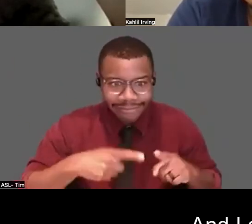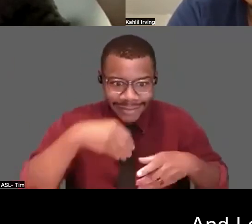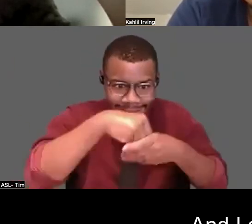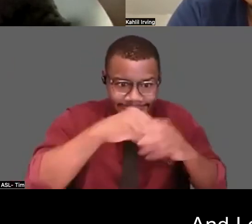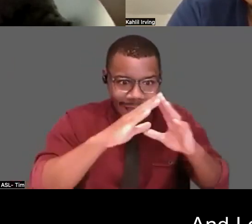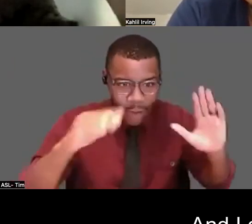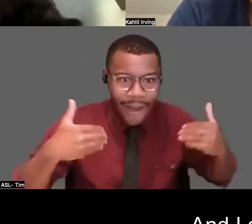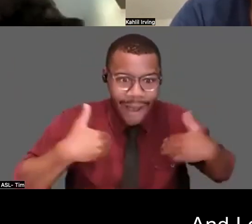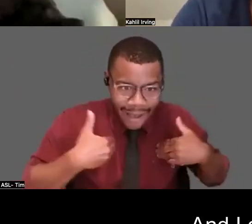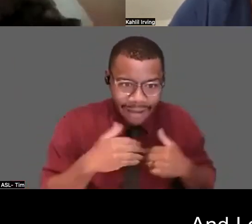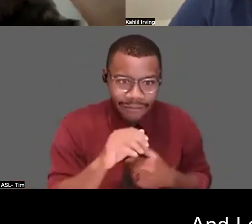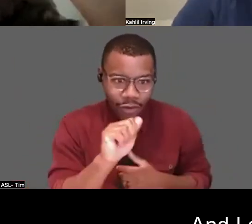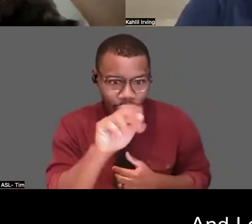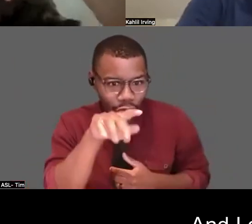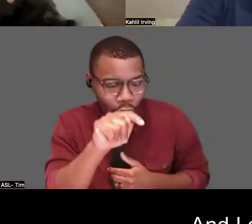And